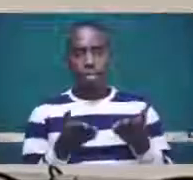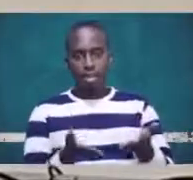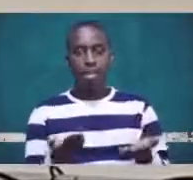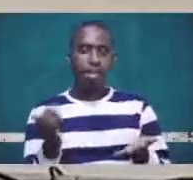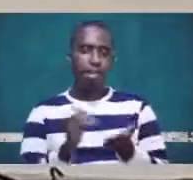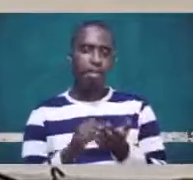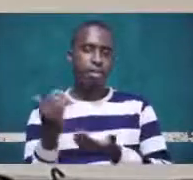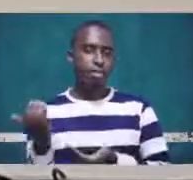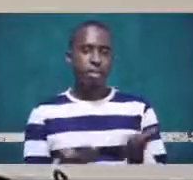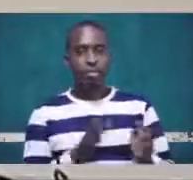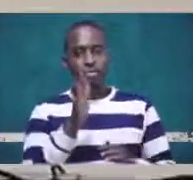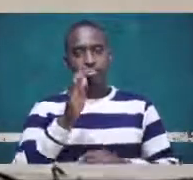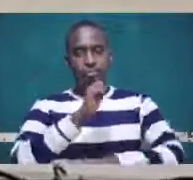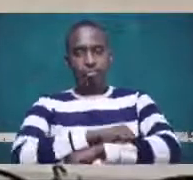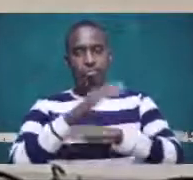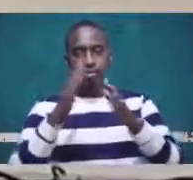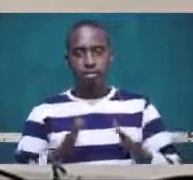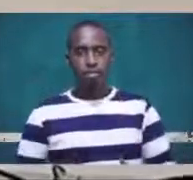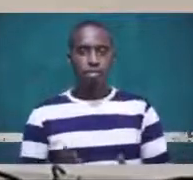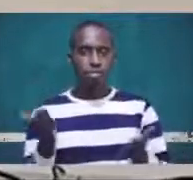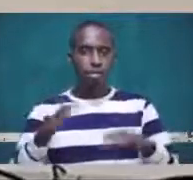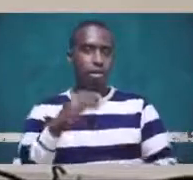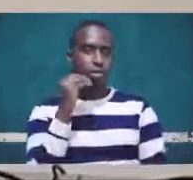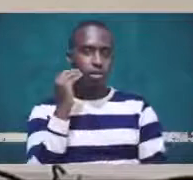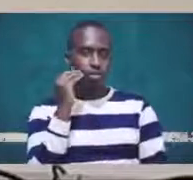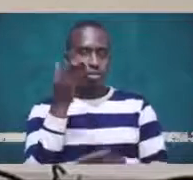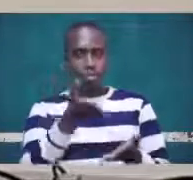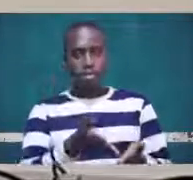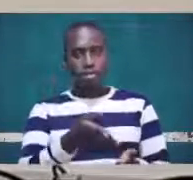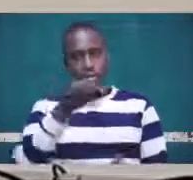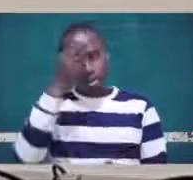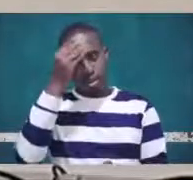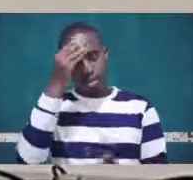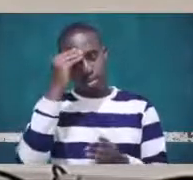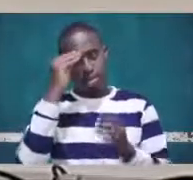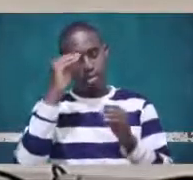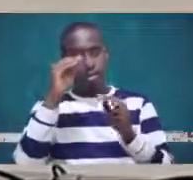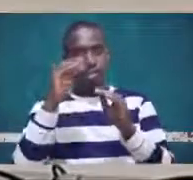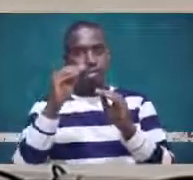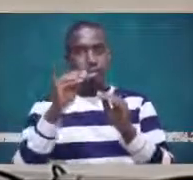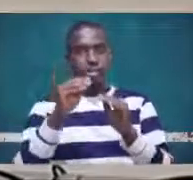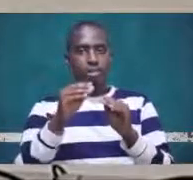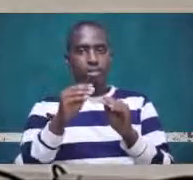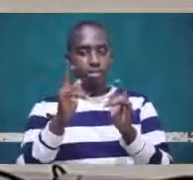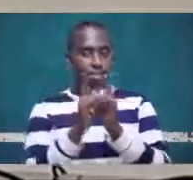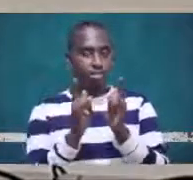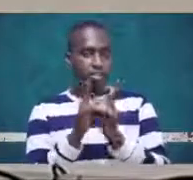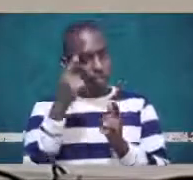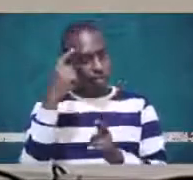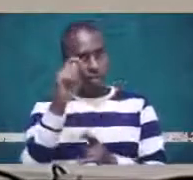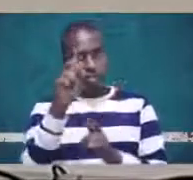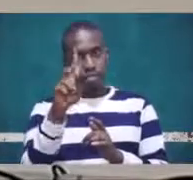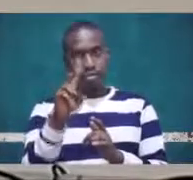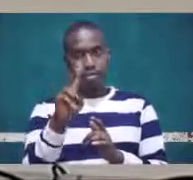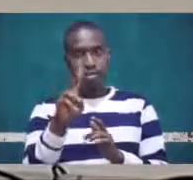again. Welcome viewers back home to these learning sessions for TV series for you,